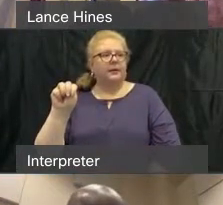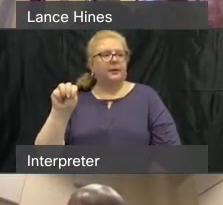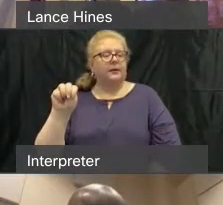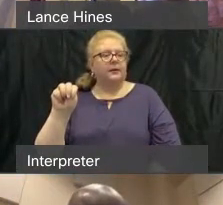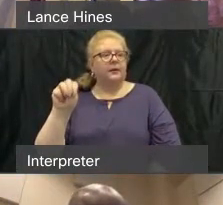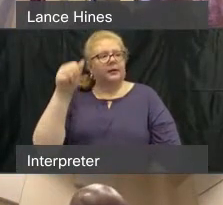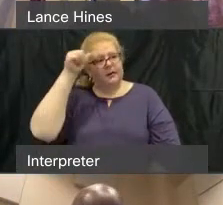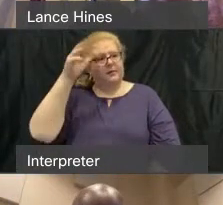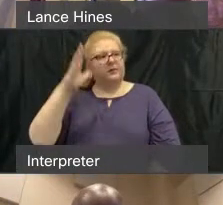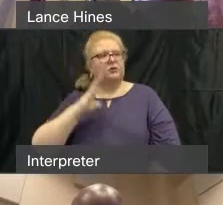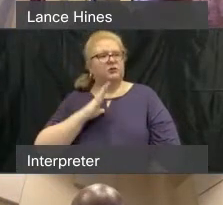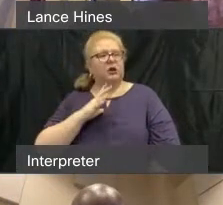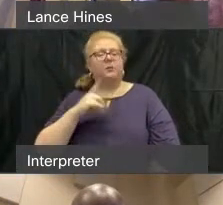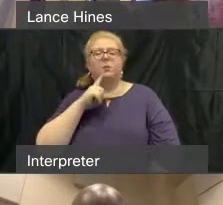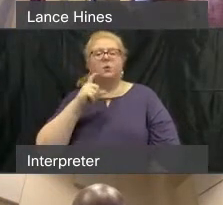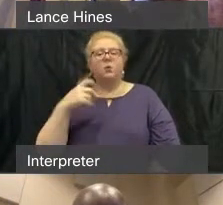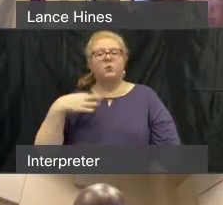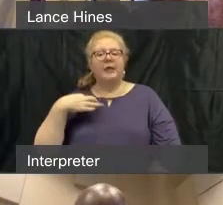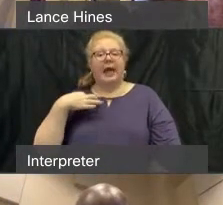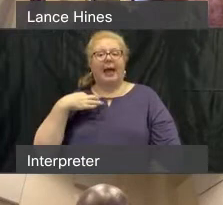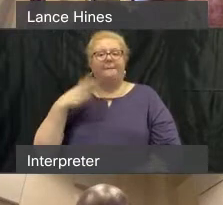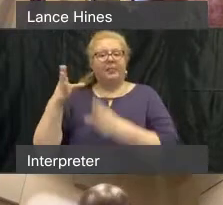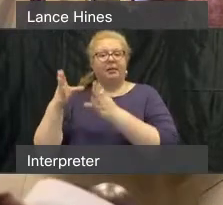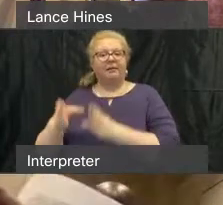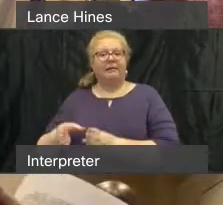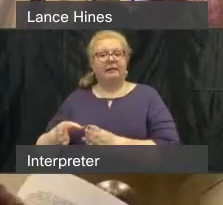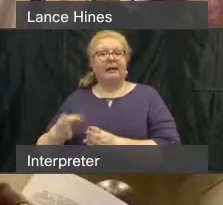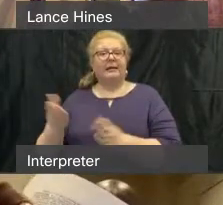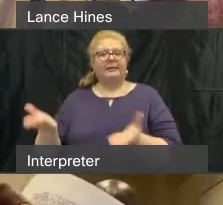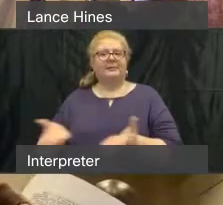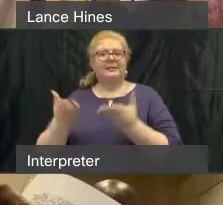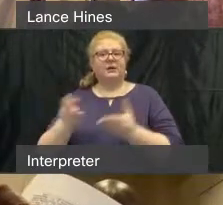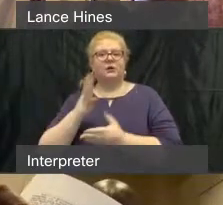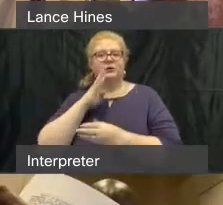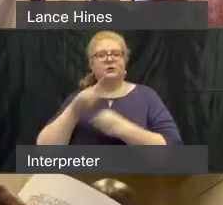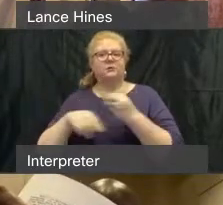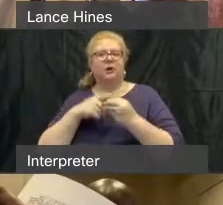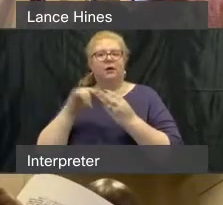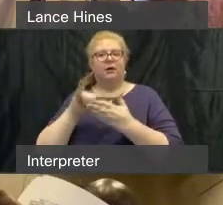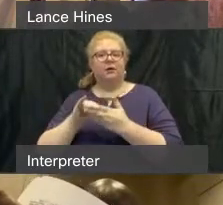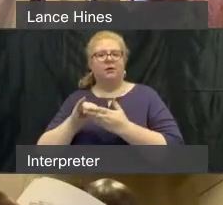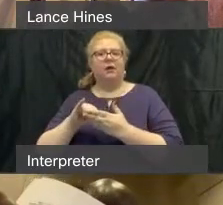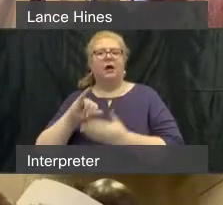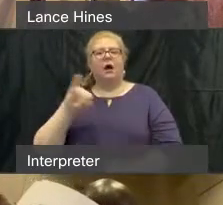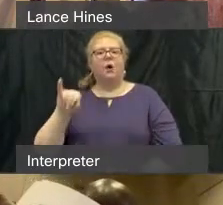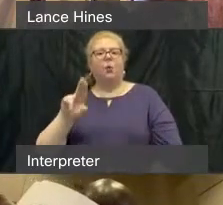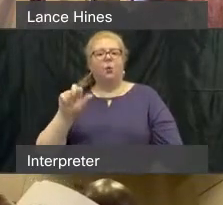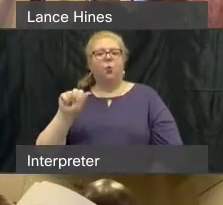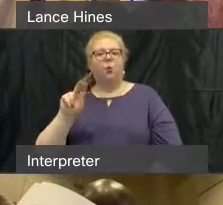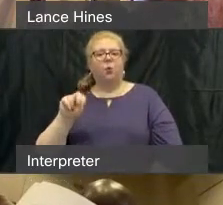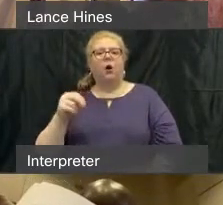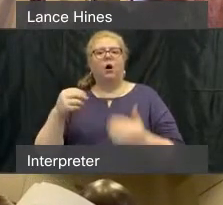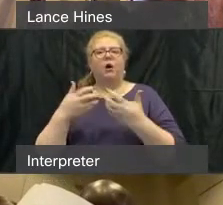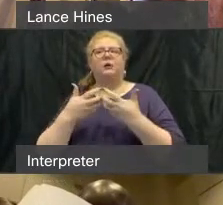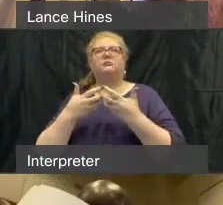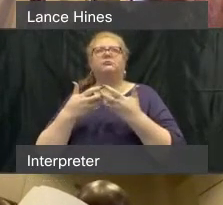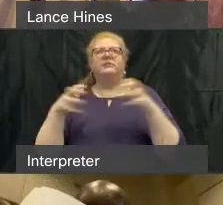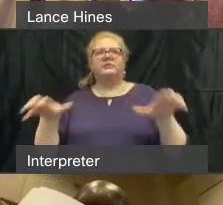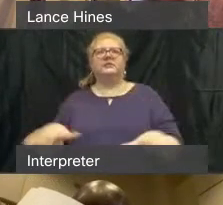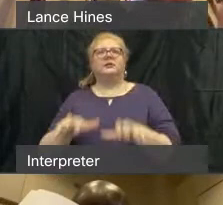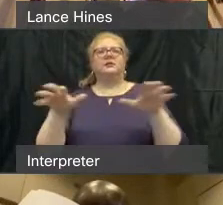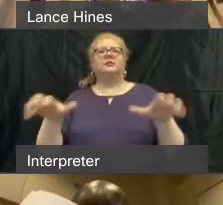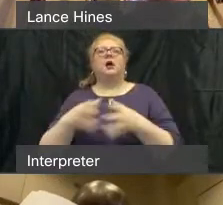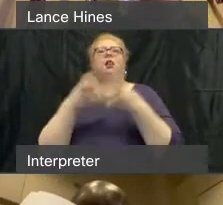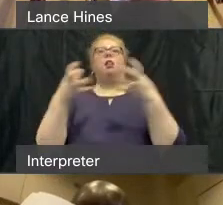The applicant is here to speak on it. Juan has done a lot in the community in Southwest Little Rock.